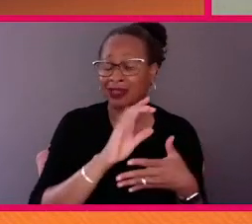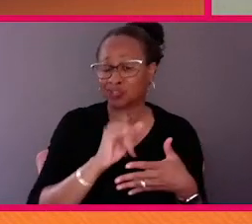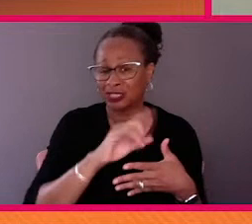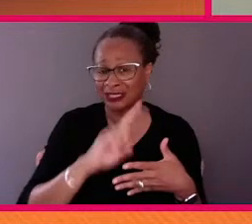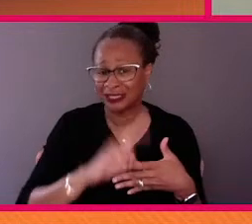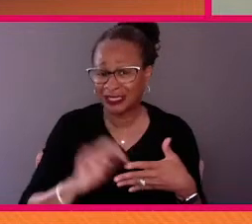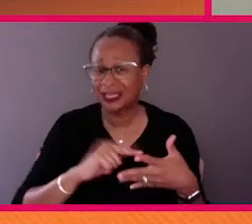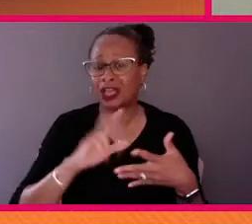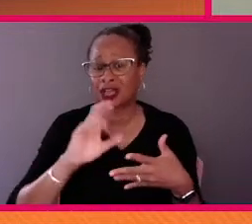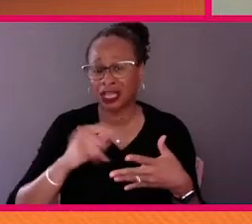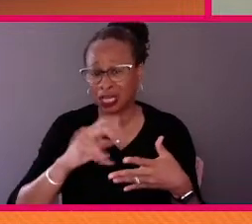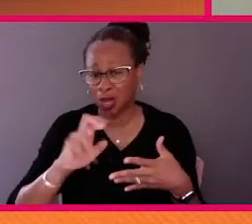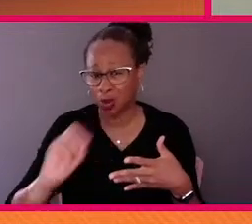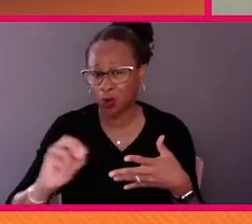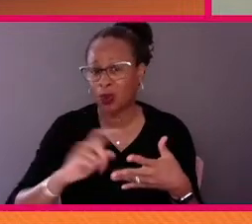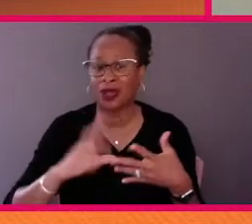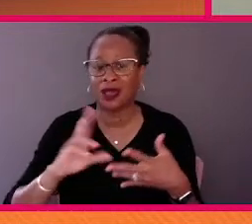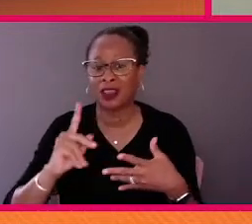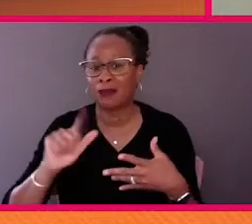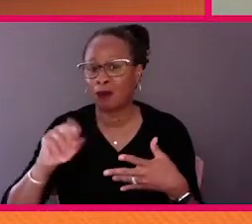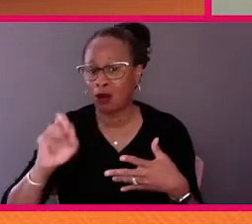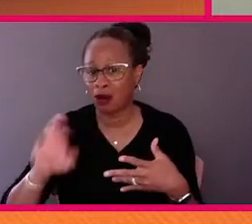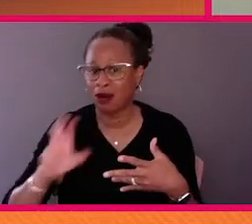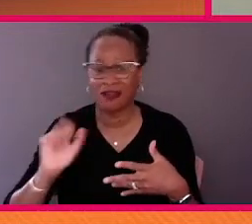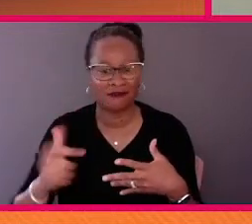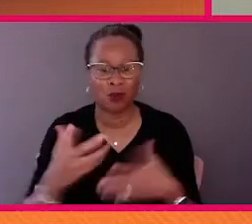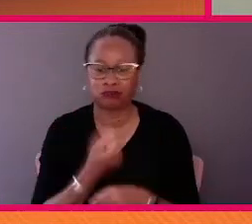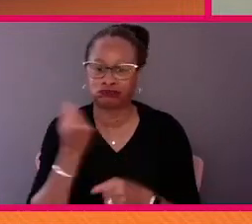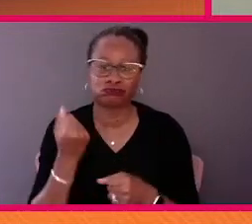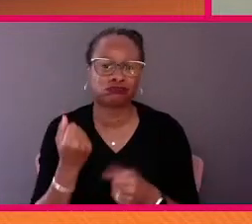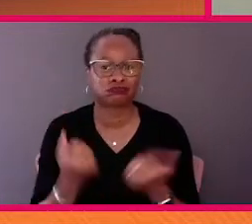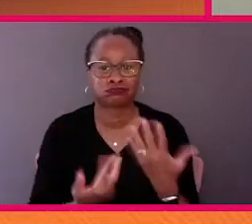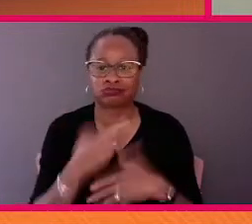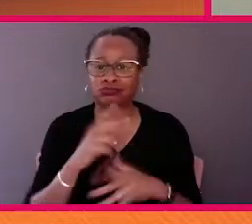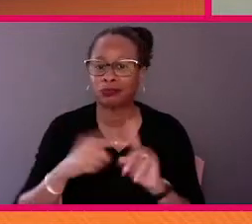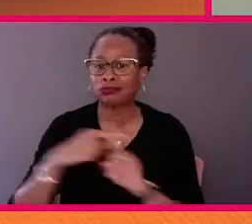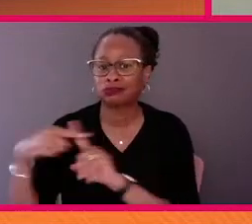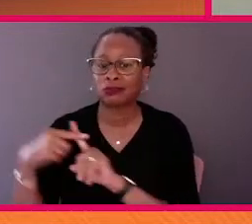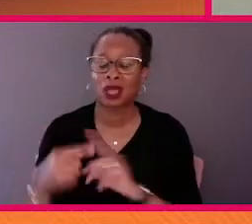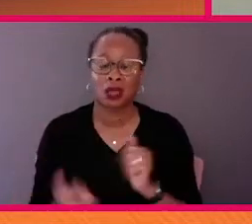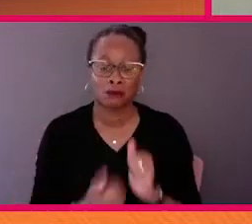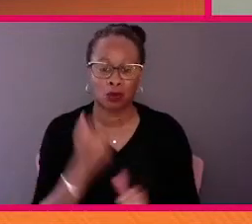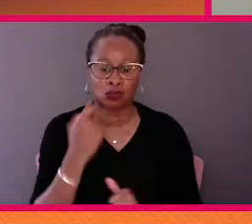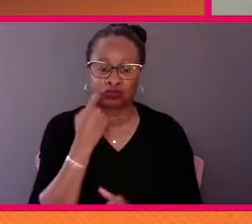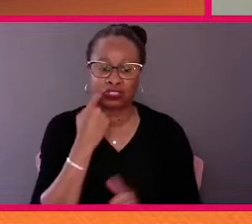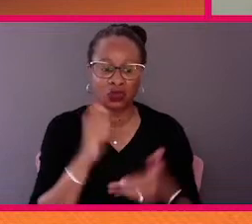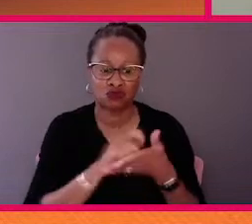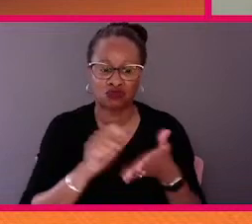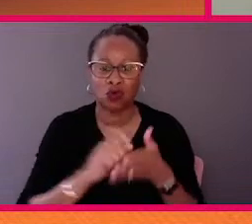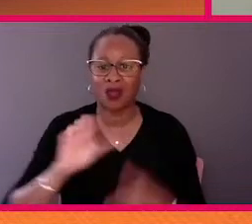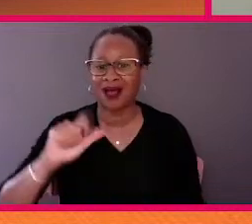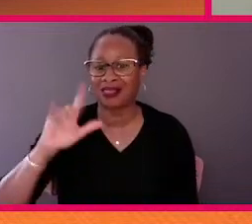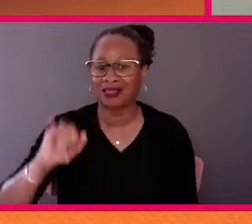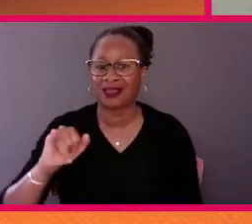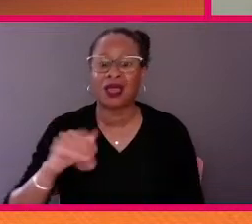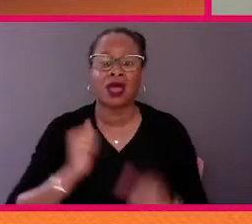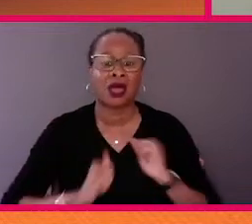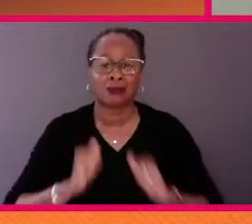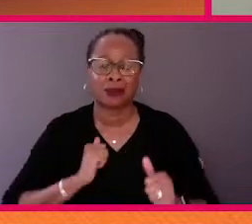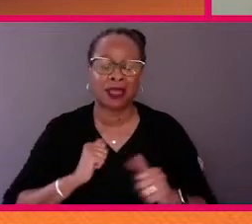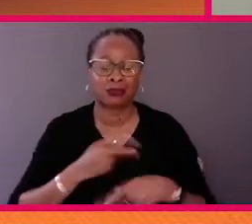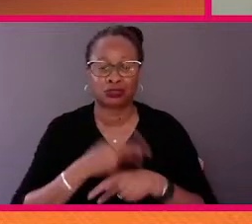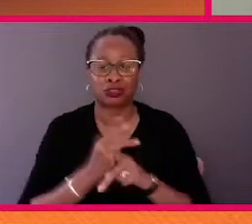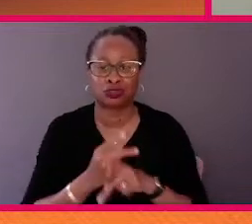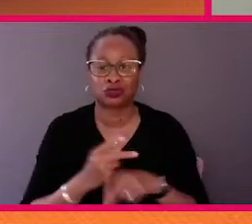garnered millions of views online. Most recently, he co-wrote Pali, a play produced on the Stanford University main